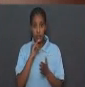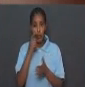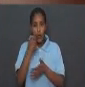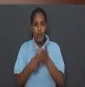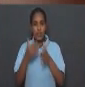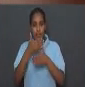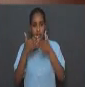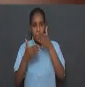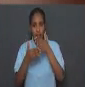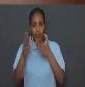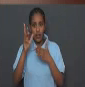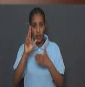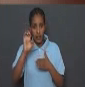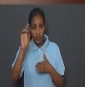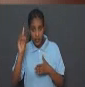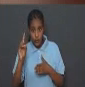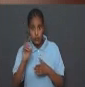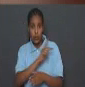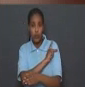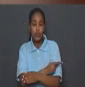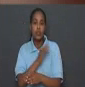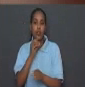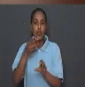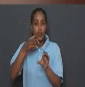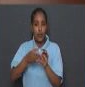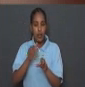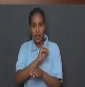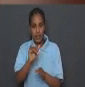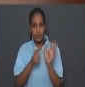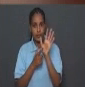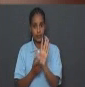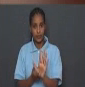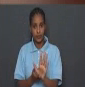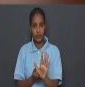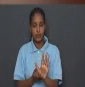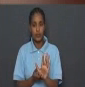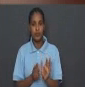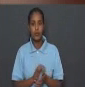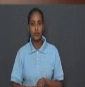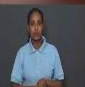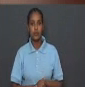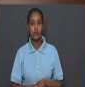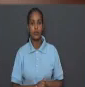Students, this is what the standard reduction potential for a fuel cell looks like.